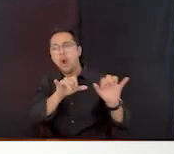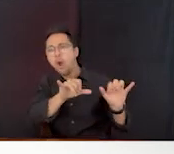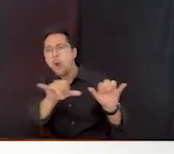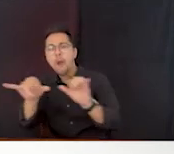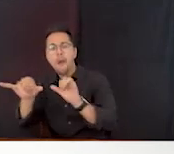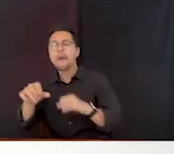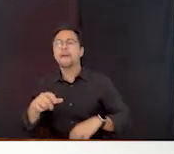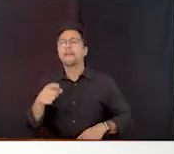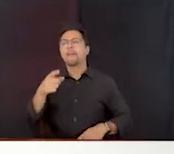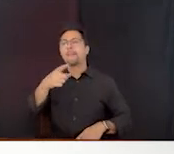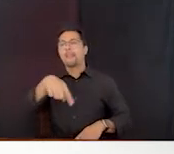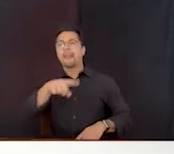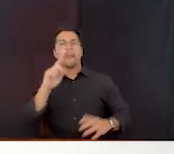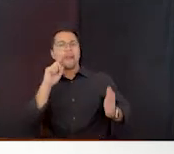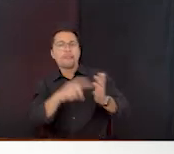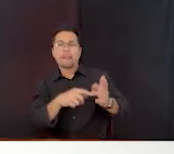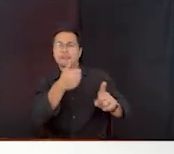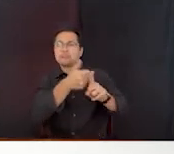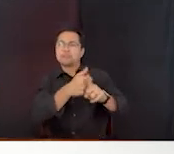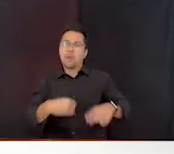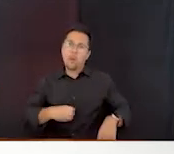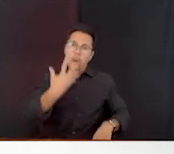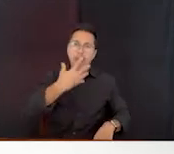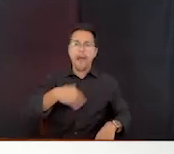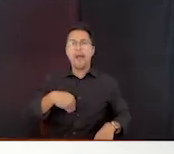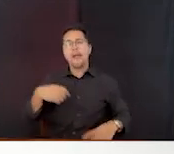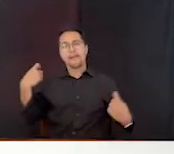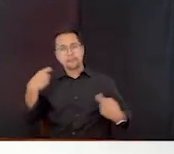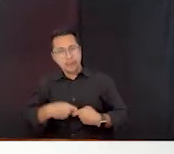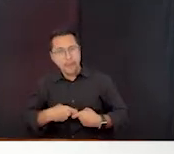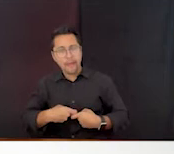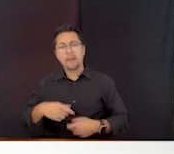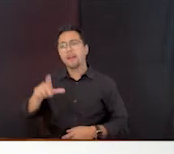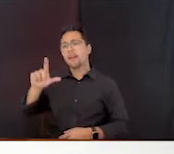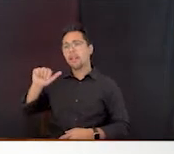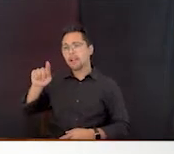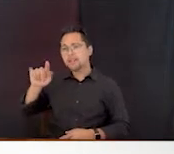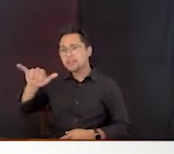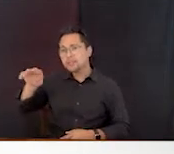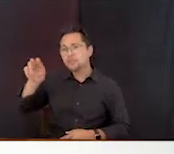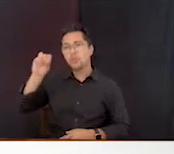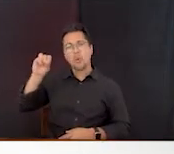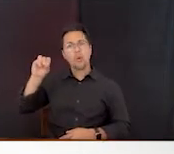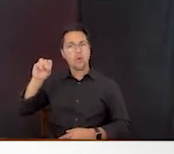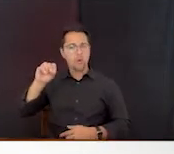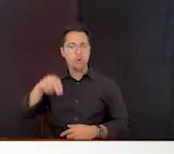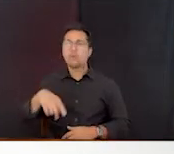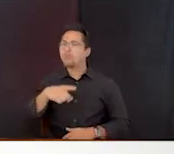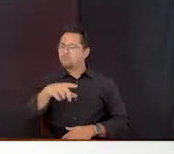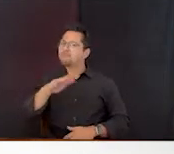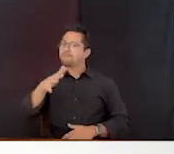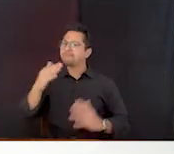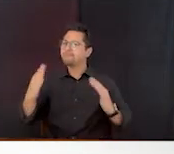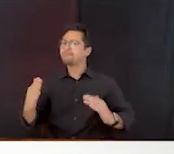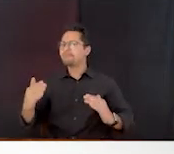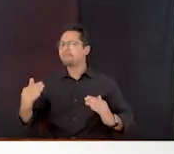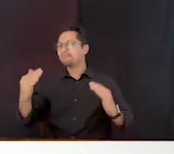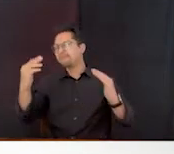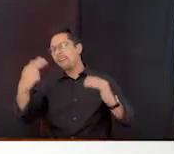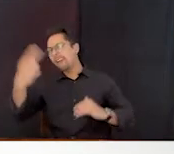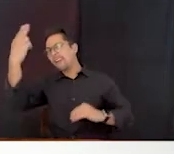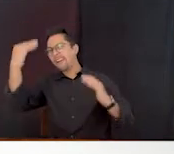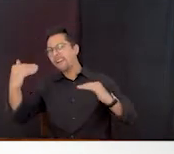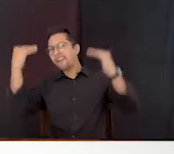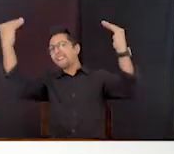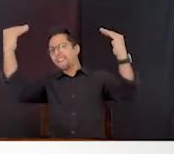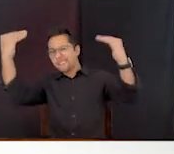So we had roughly 50 students with disabilities, 17 without. Some common identities that we found is